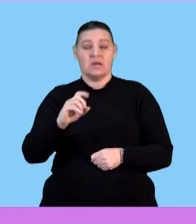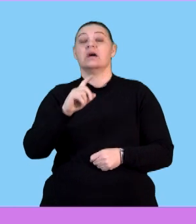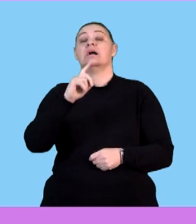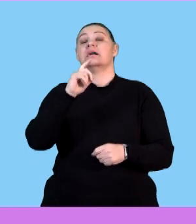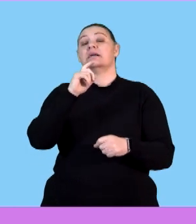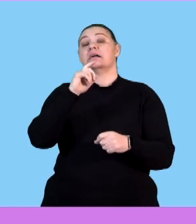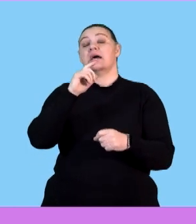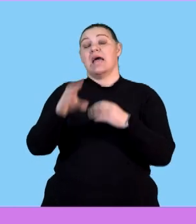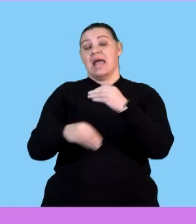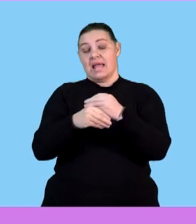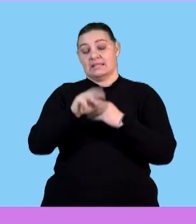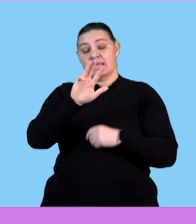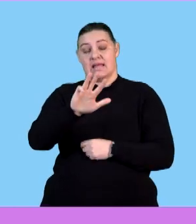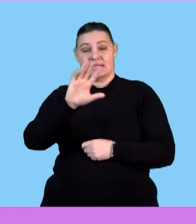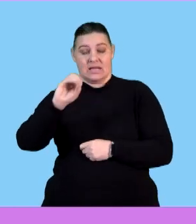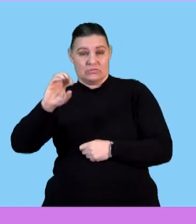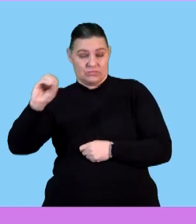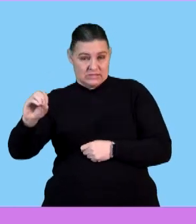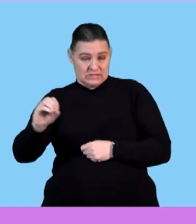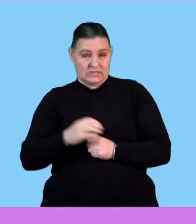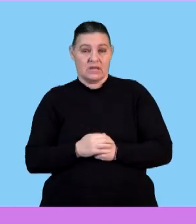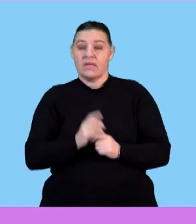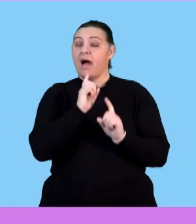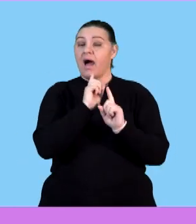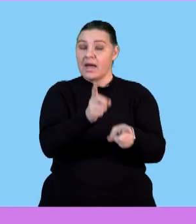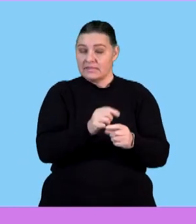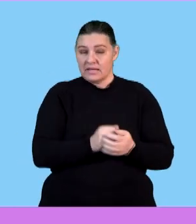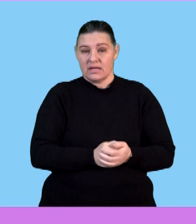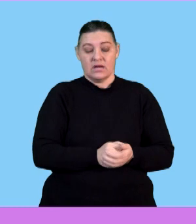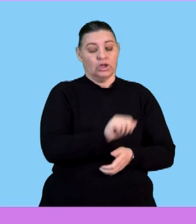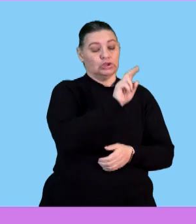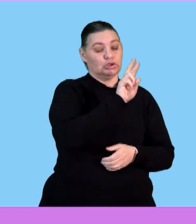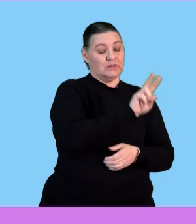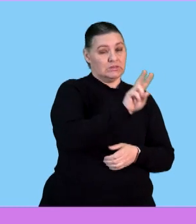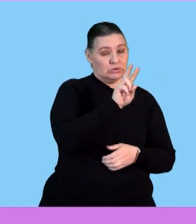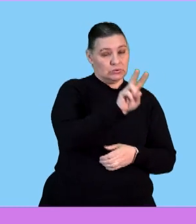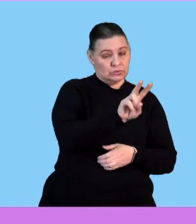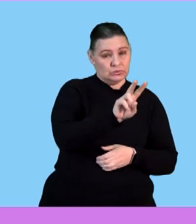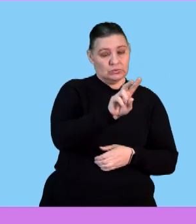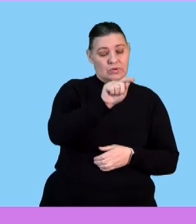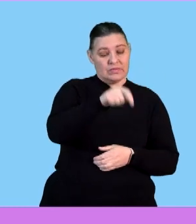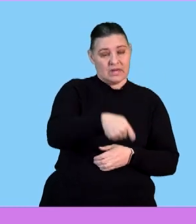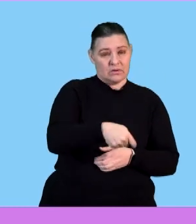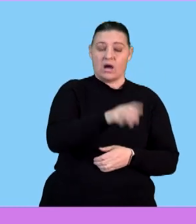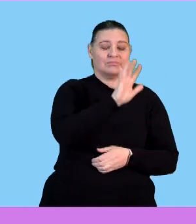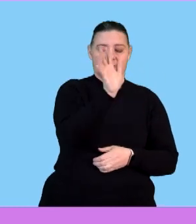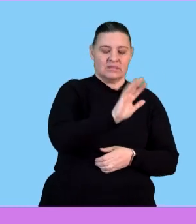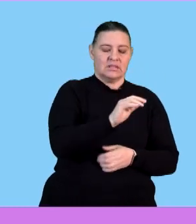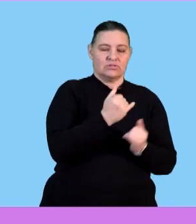Then we'll add on 900 Rand. And that gives me